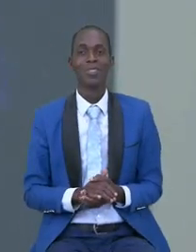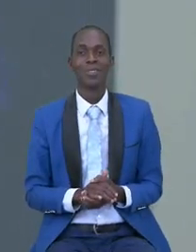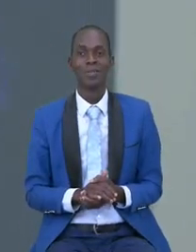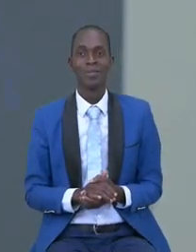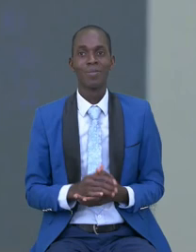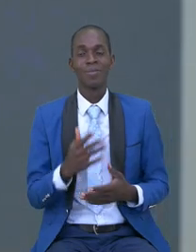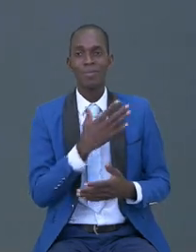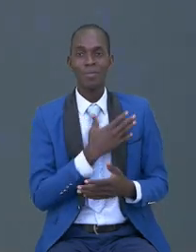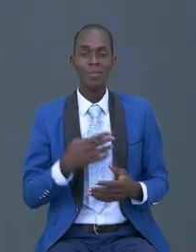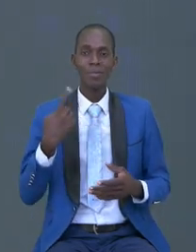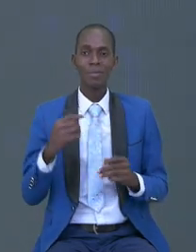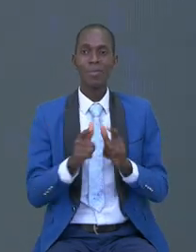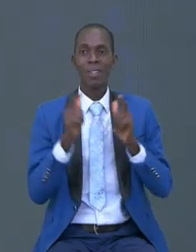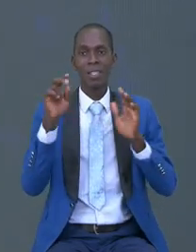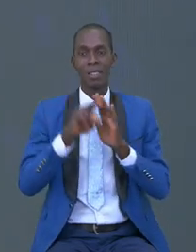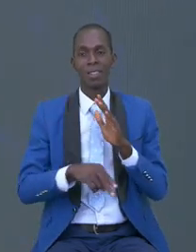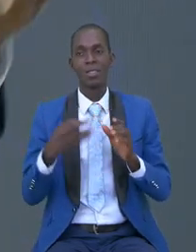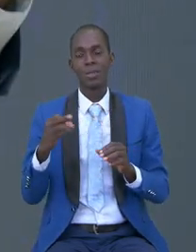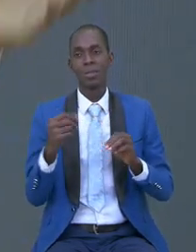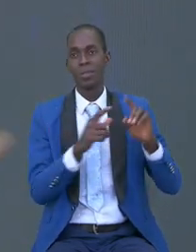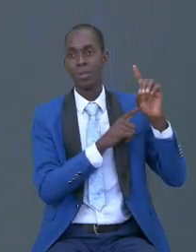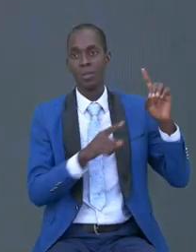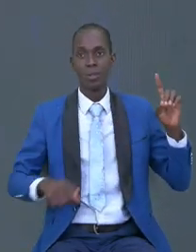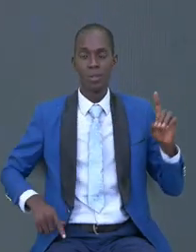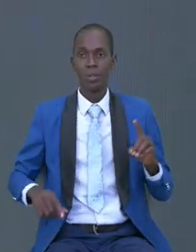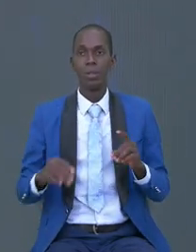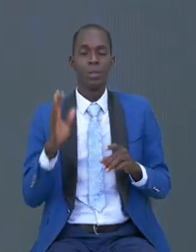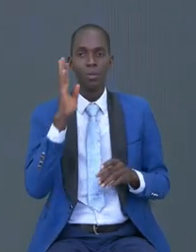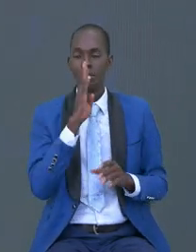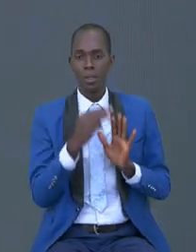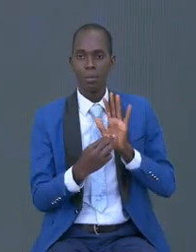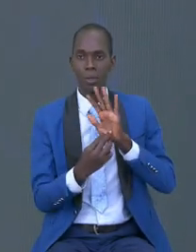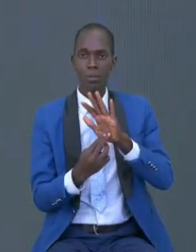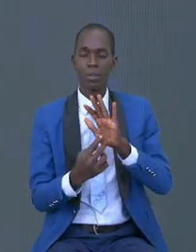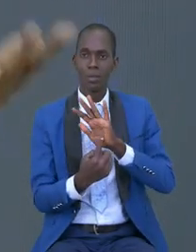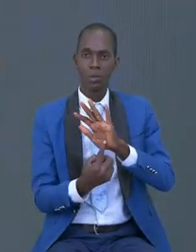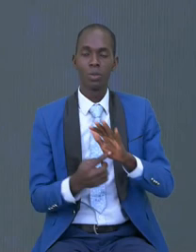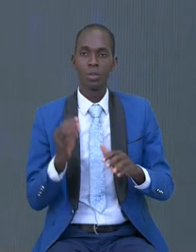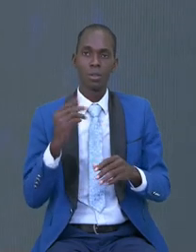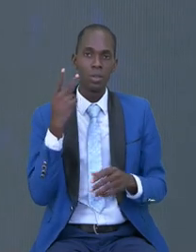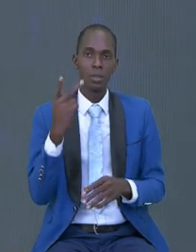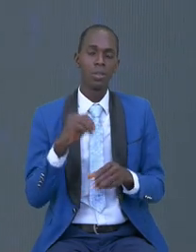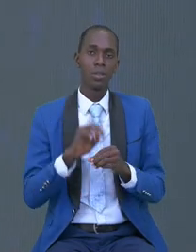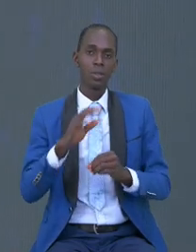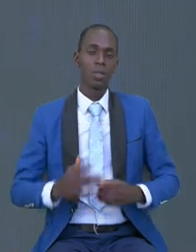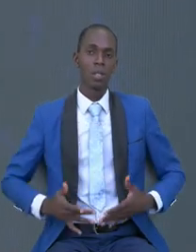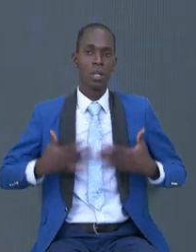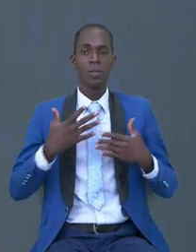And the greatness of the Lord be manifested in your life and in your